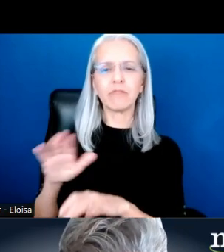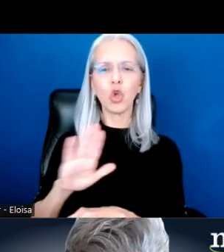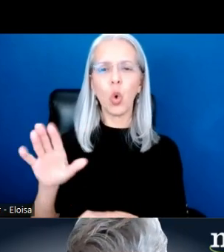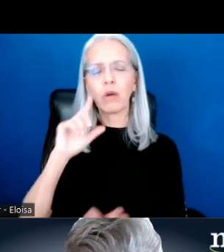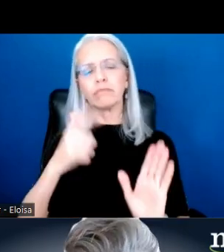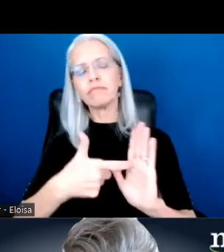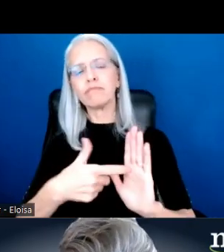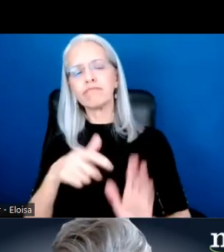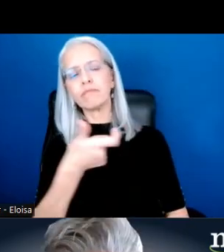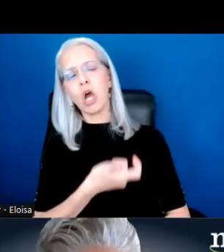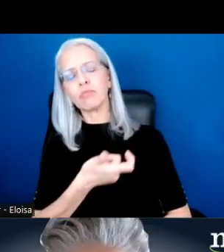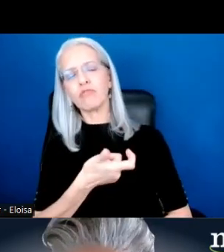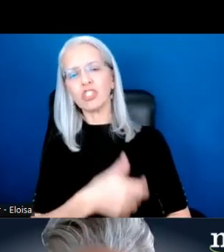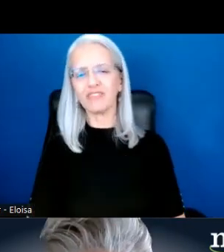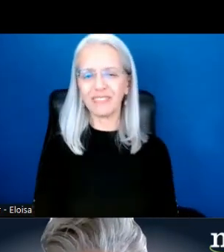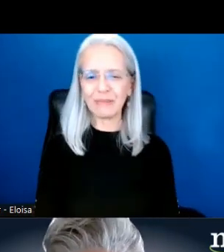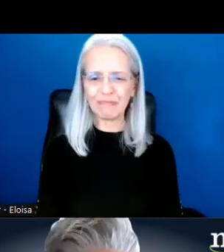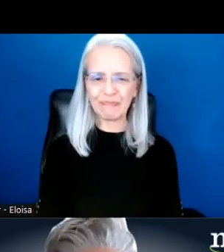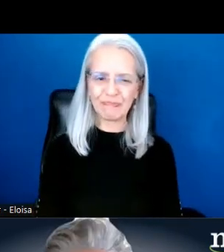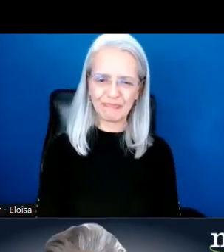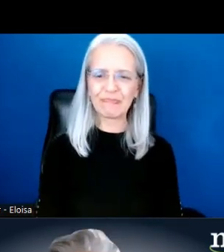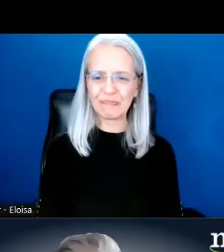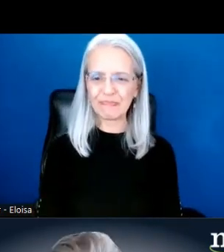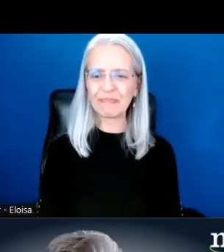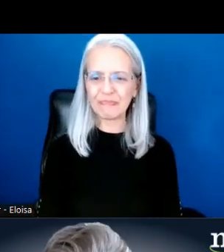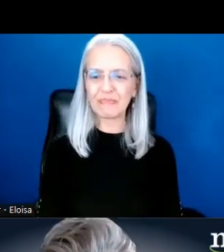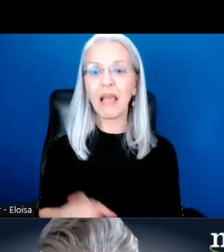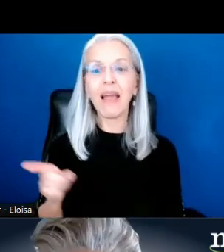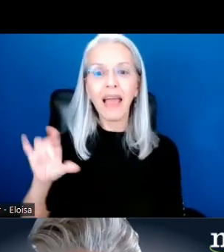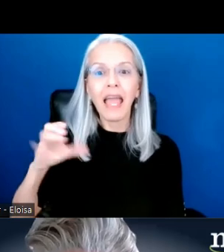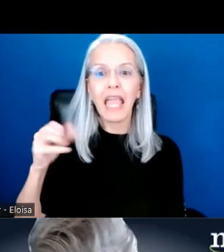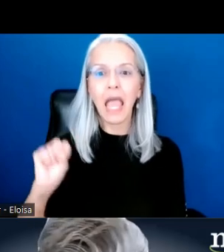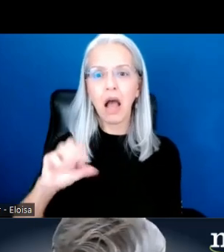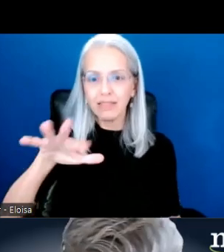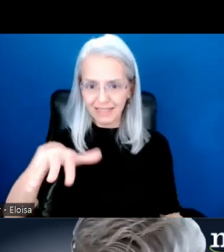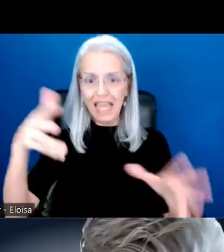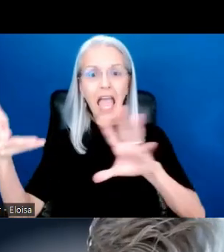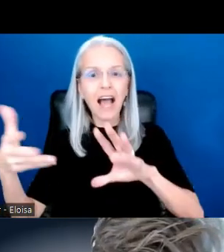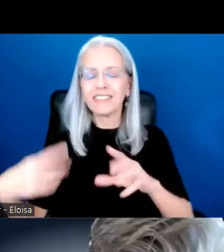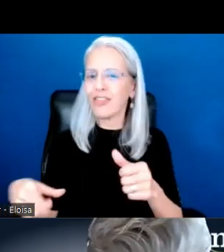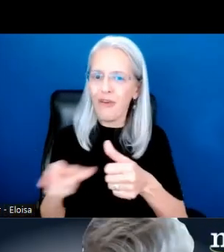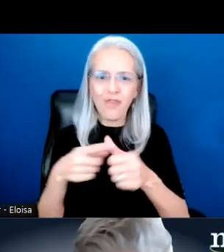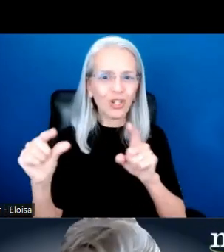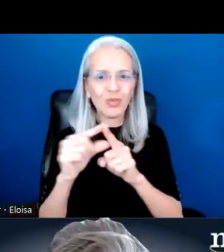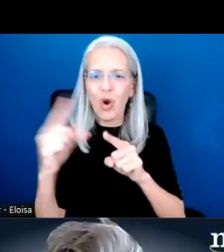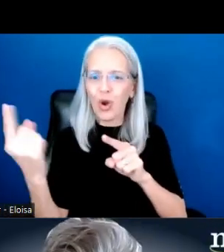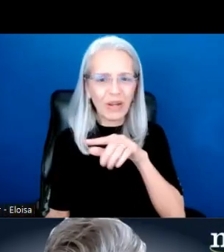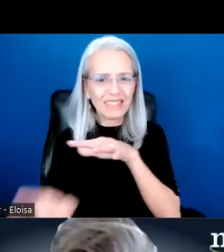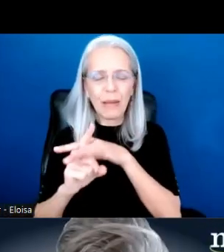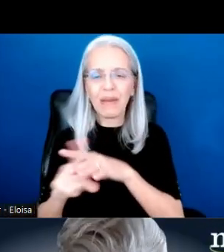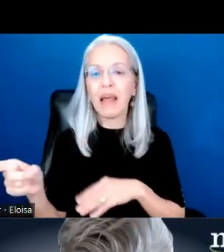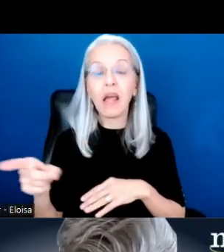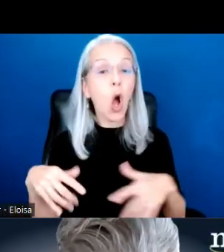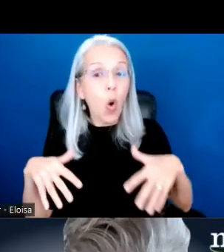observations. Chaos. That's always the first word, chaos.